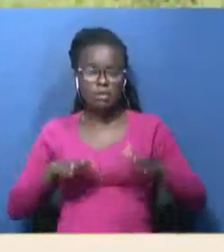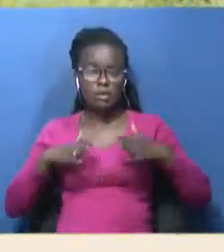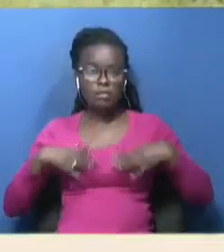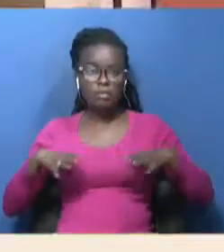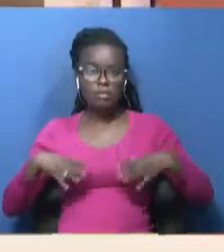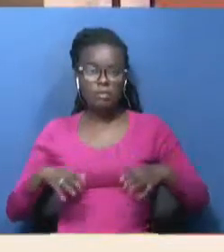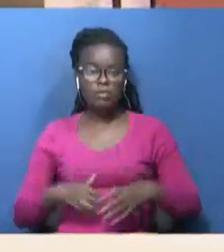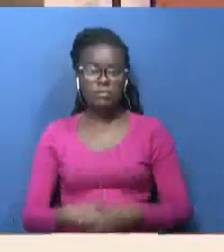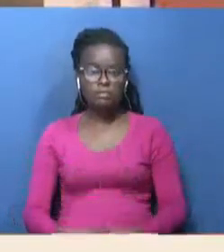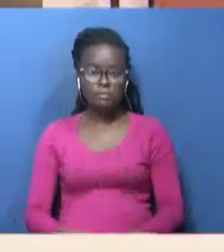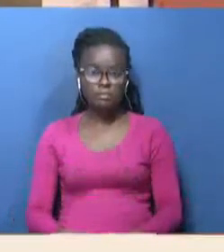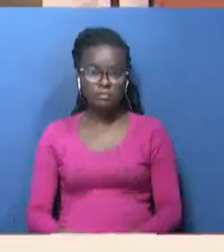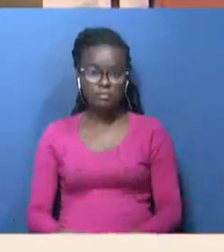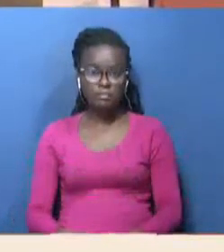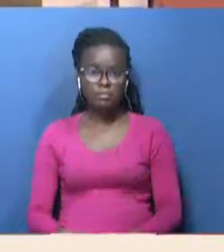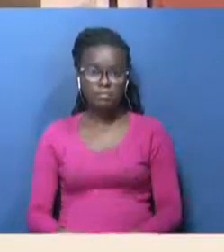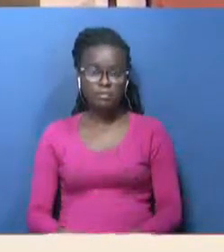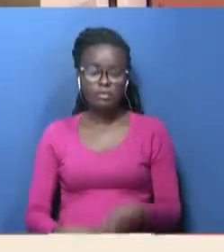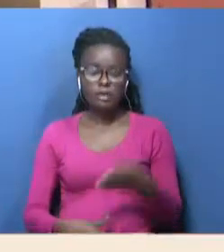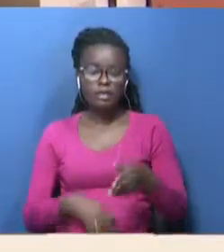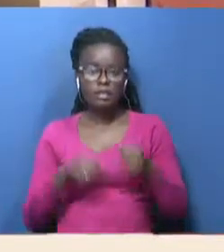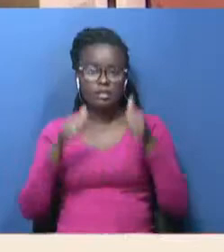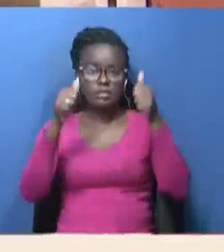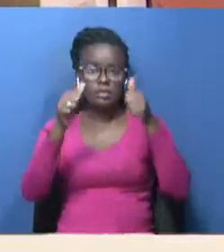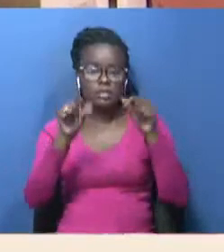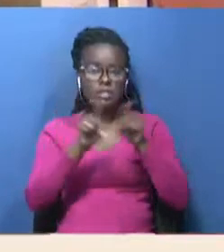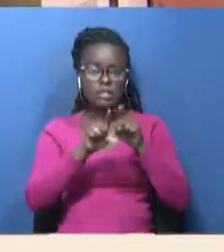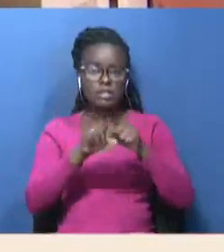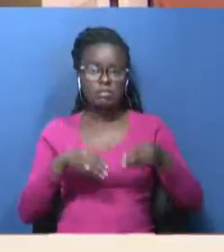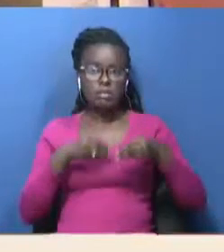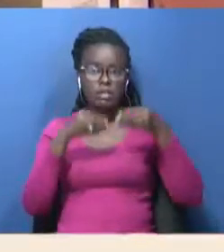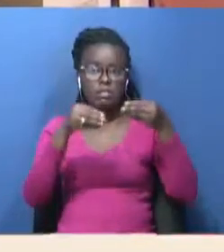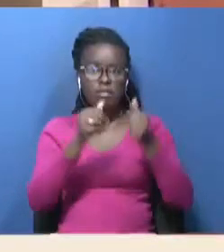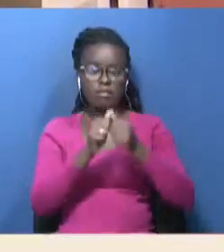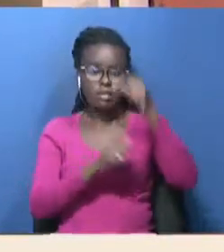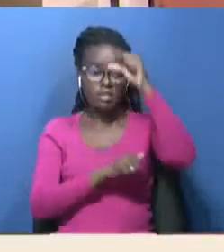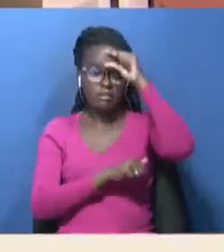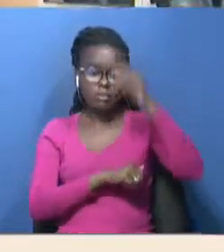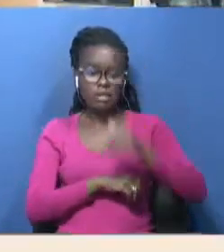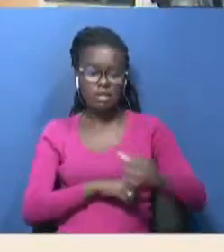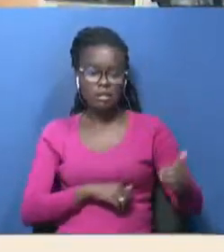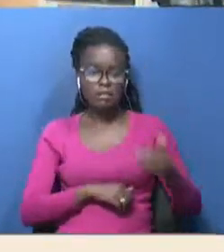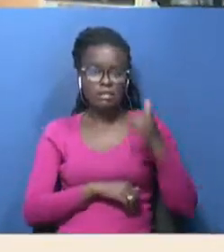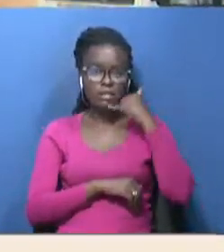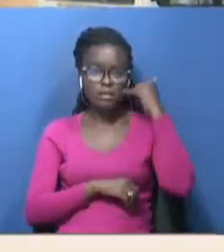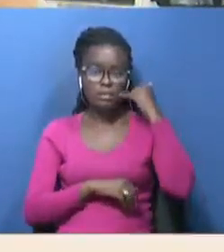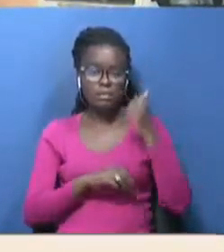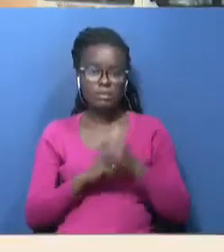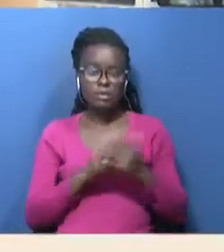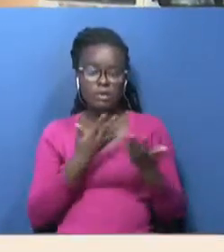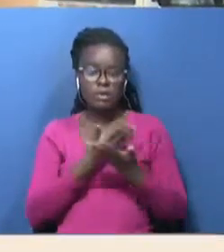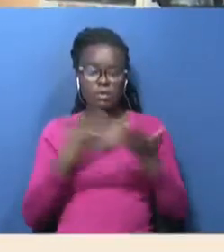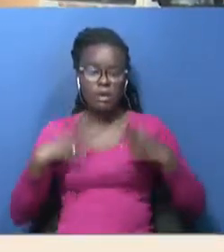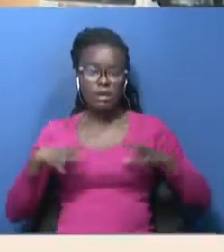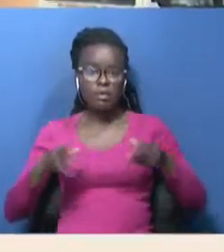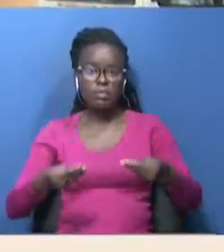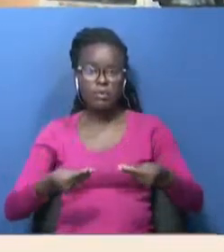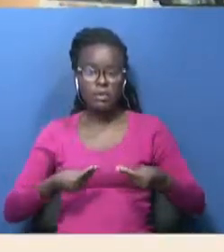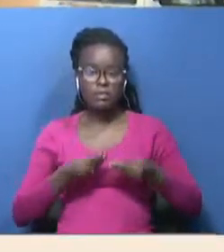ĩno. Notithi orota ĩno nĩ yerekereirio ni thirikari ya kaunti ya Naikuru, kuria muingi uhetwo